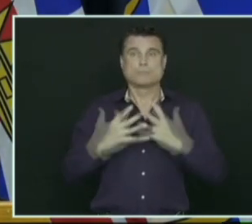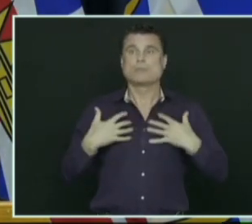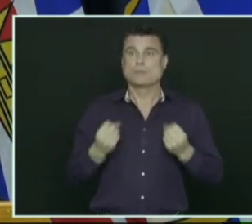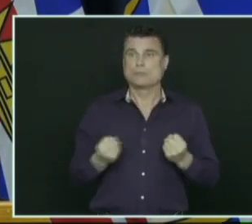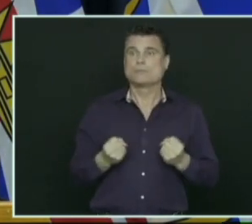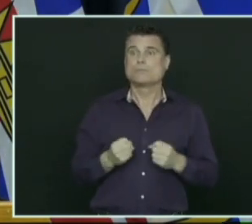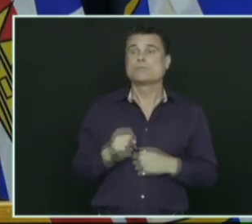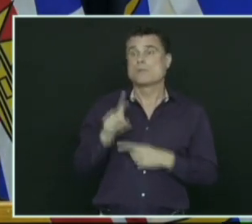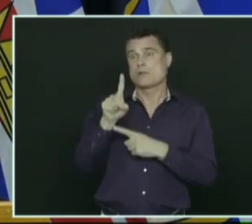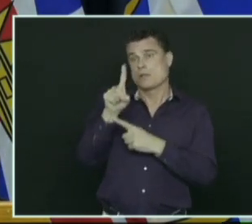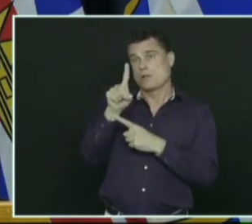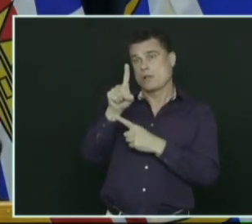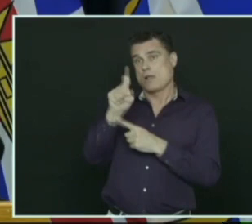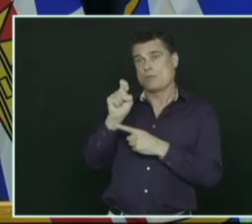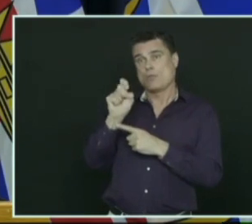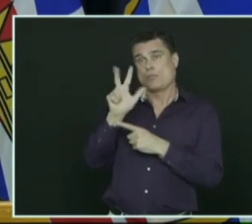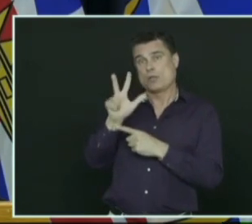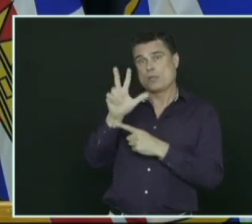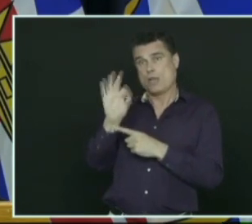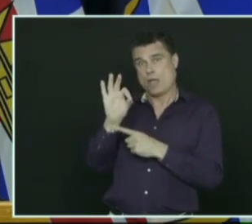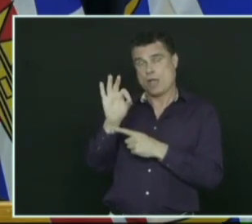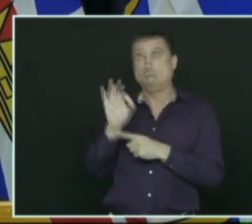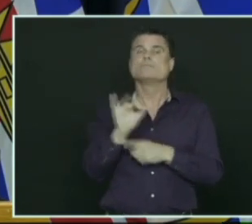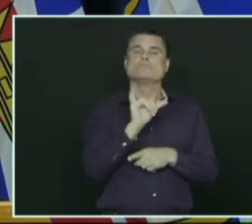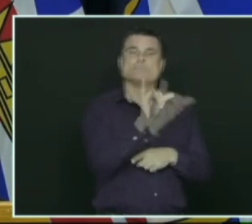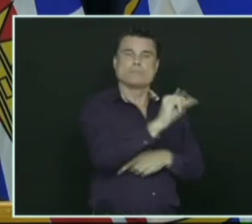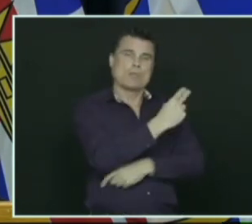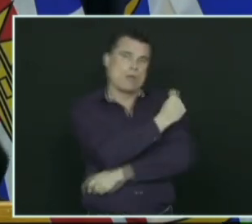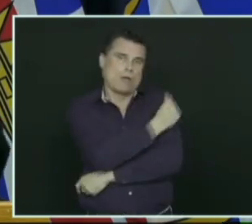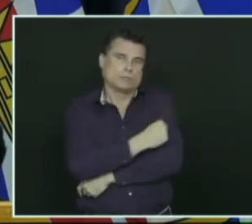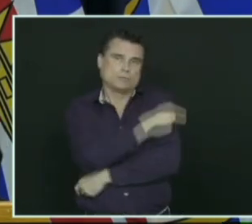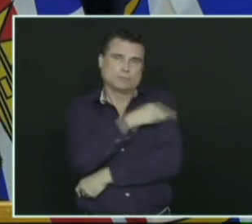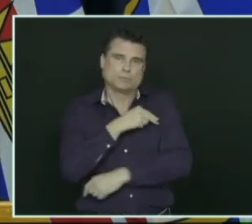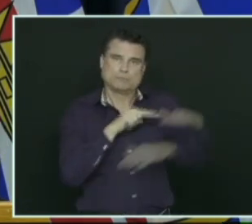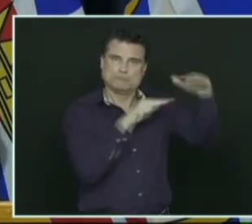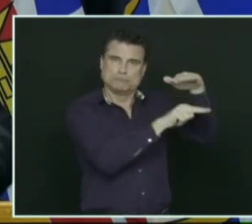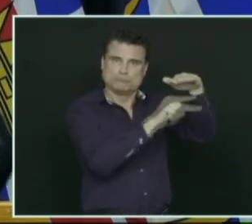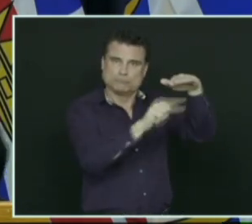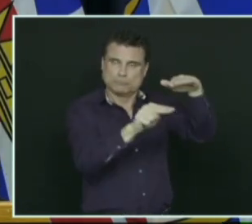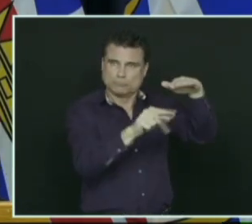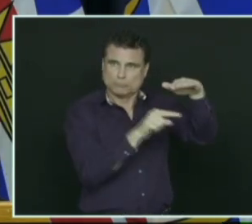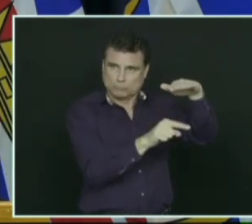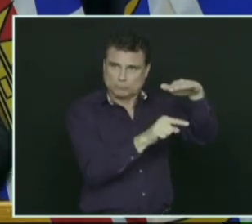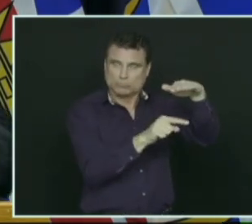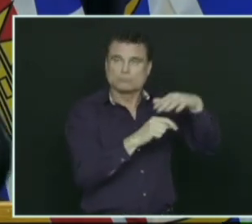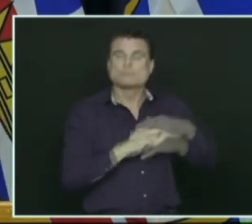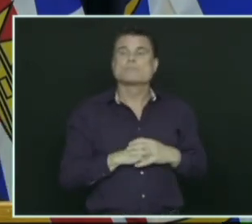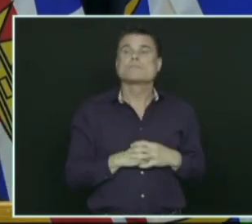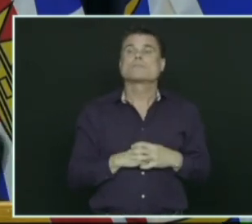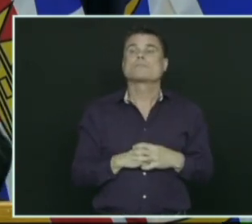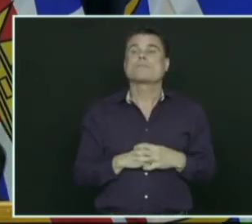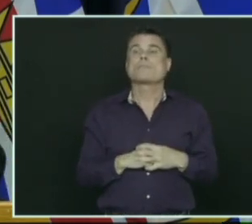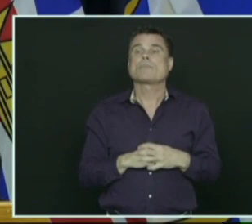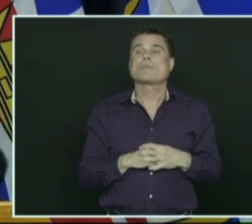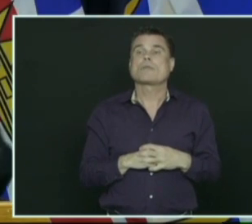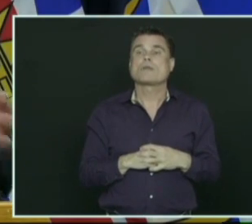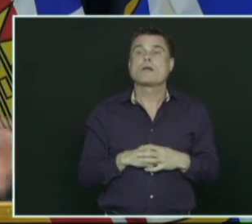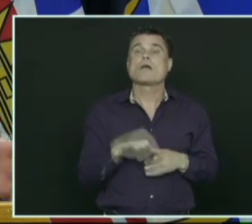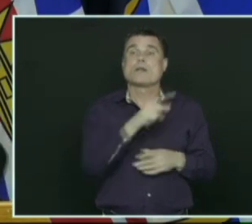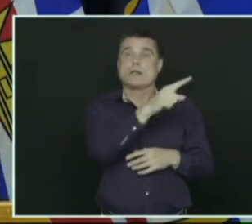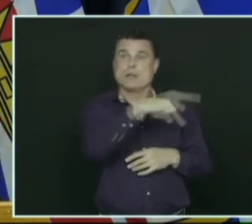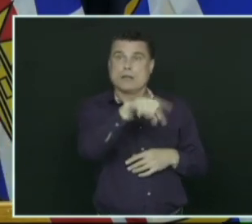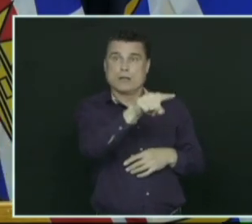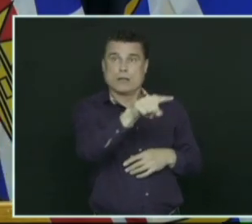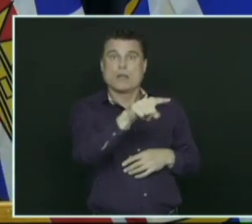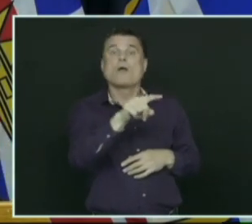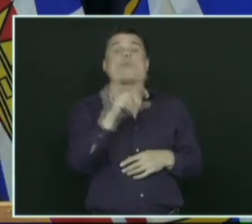recover when they get sick from COVID-19. I wanted to acknowledge that today, that you don't have that many people in the community who